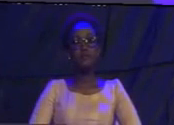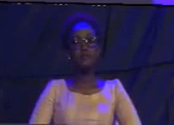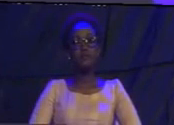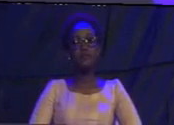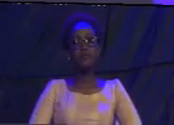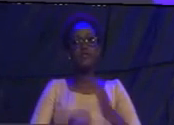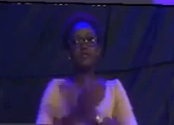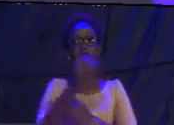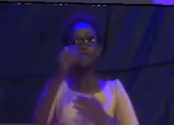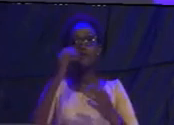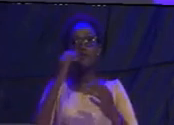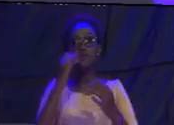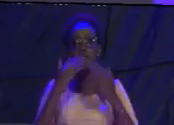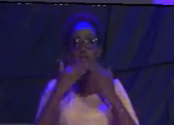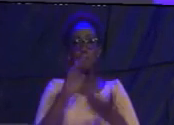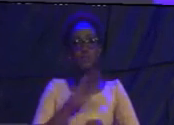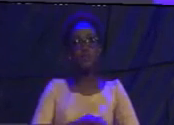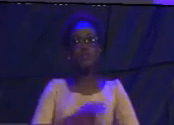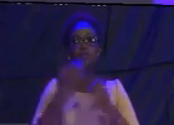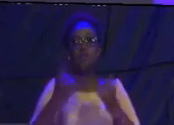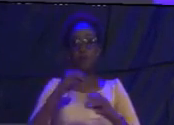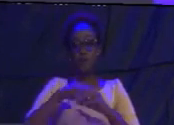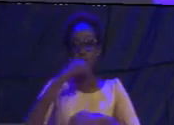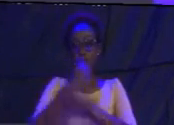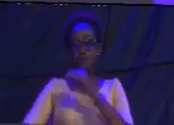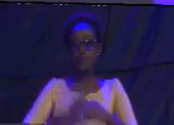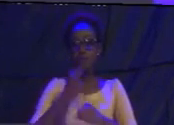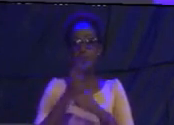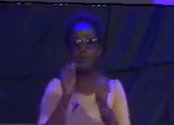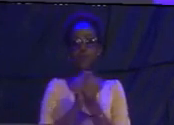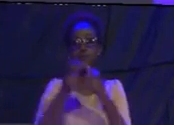someday. Praise God. Now this year